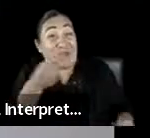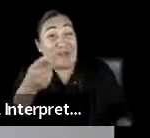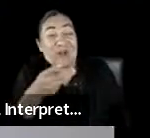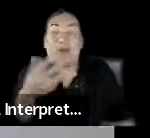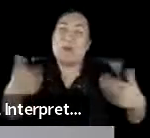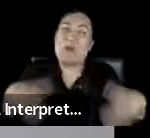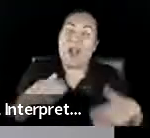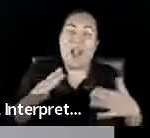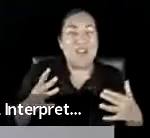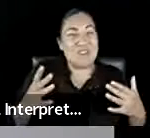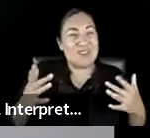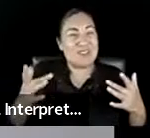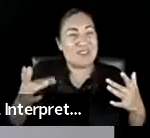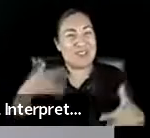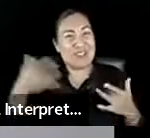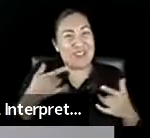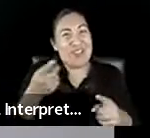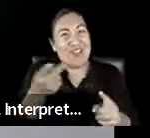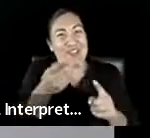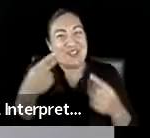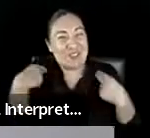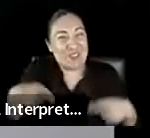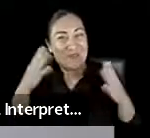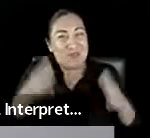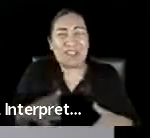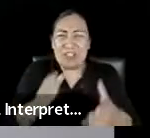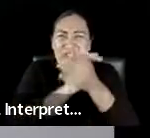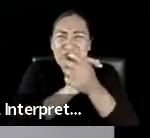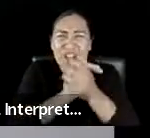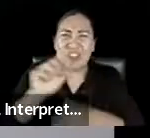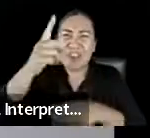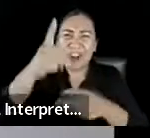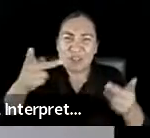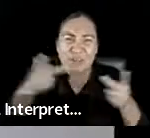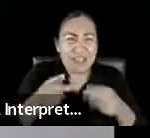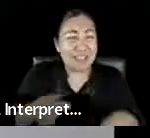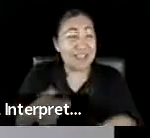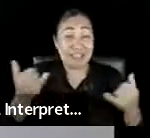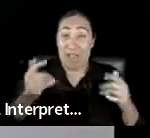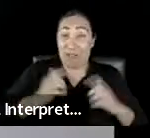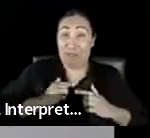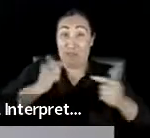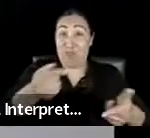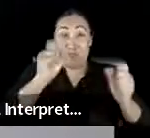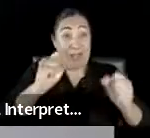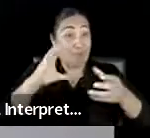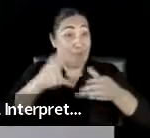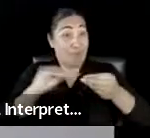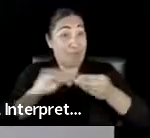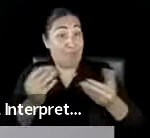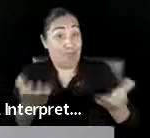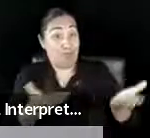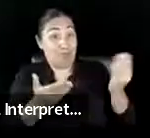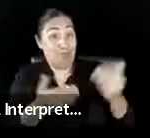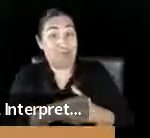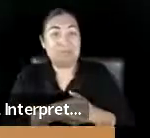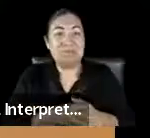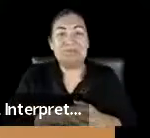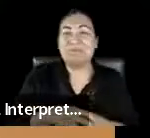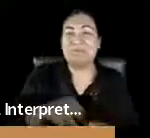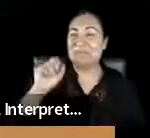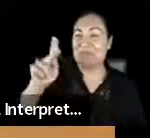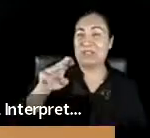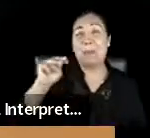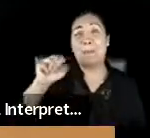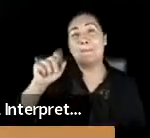human beings. I'm so proud of you. Congratulations on winning first place. I'm going to go ahead and give you the stage to say your remarks. Okay. Madison